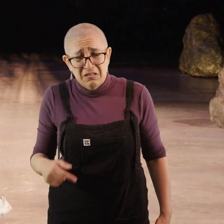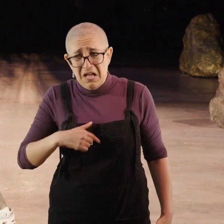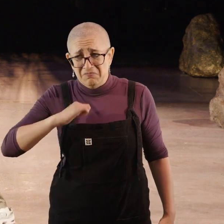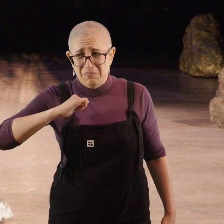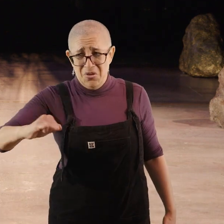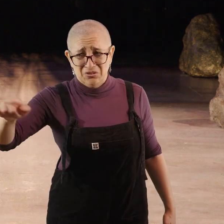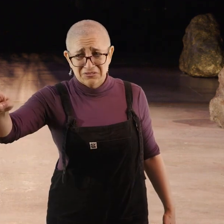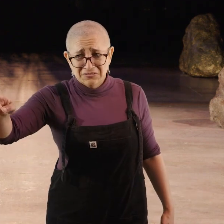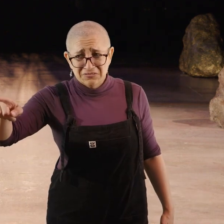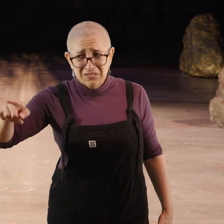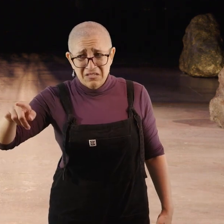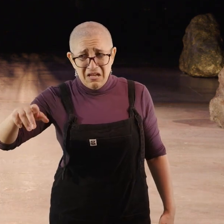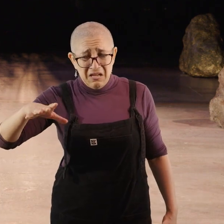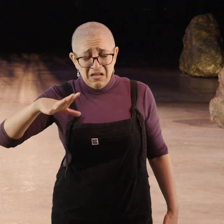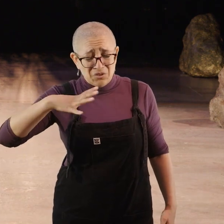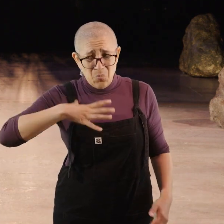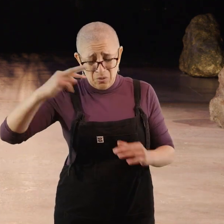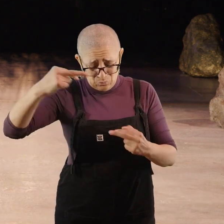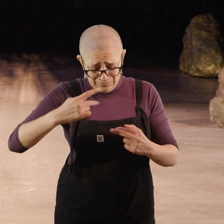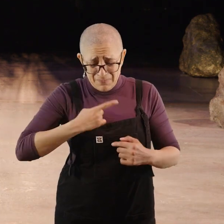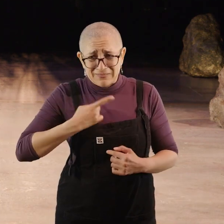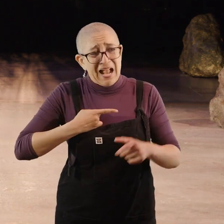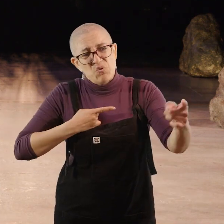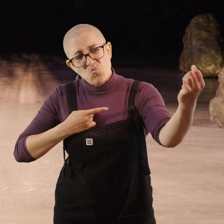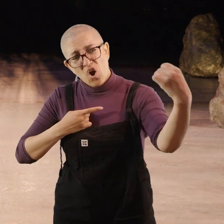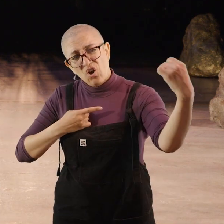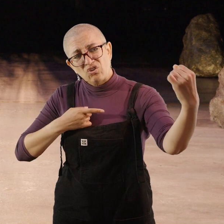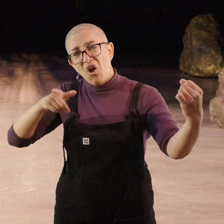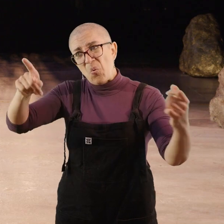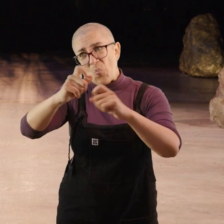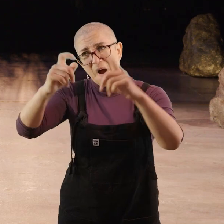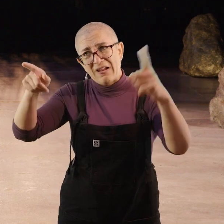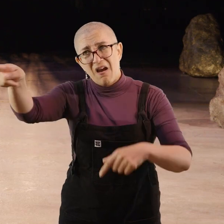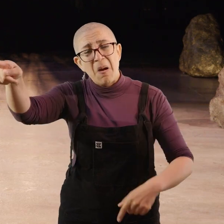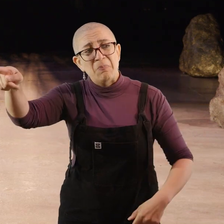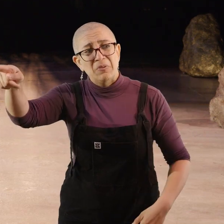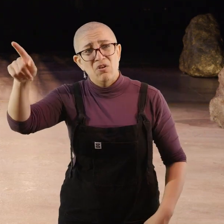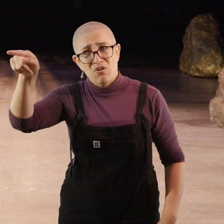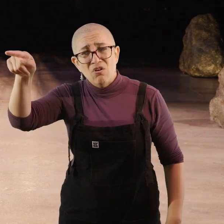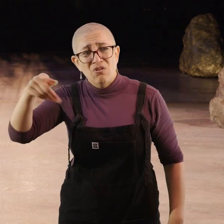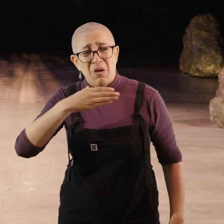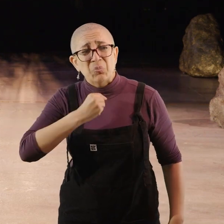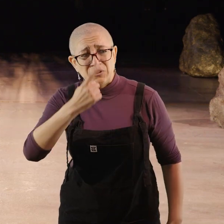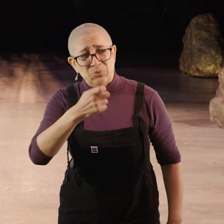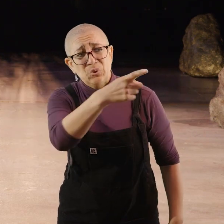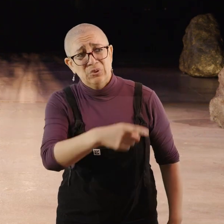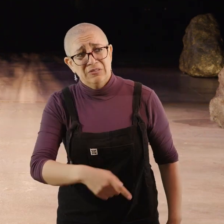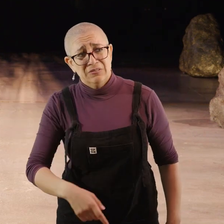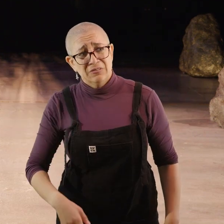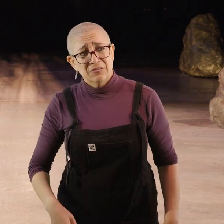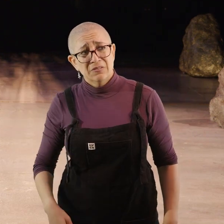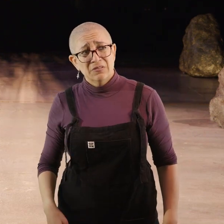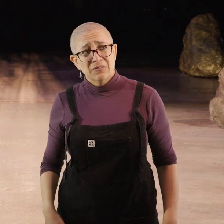know myself. Wake Duncan with thy knocking. I would thou could.